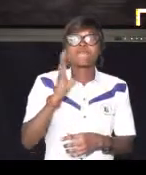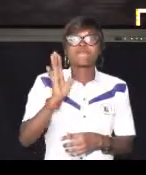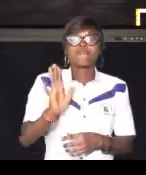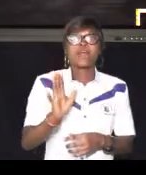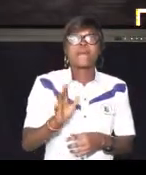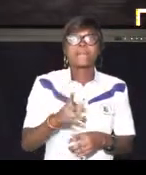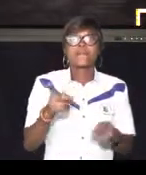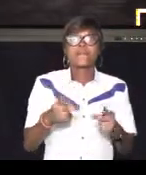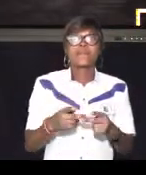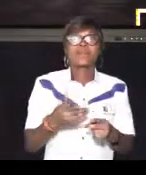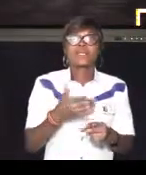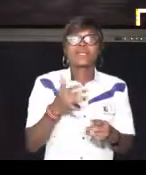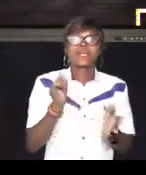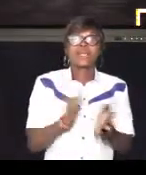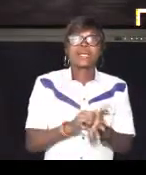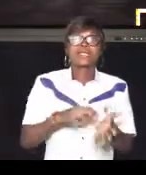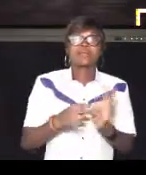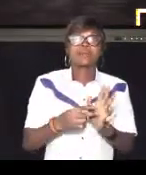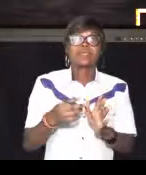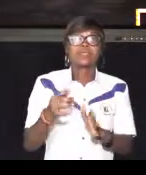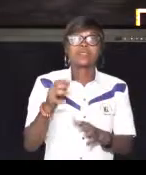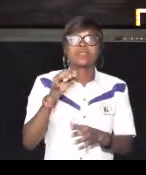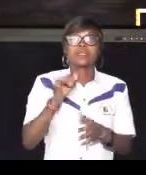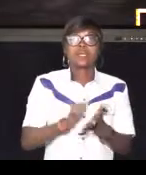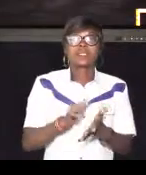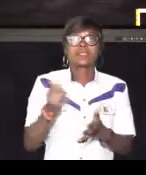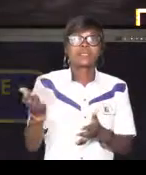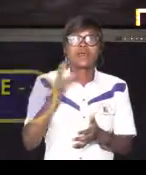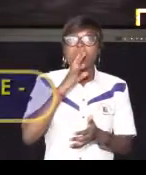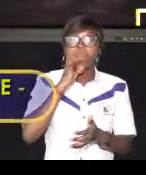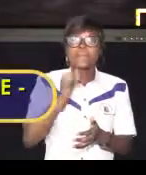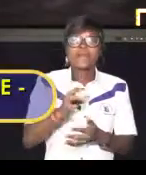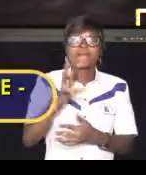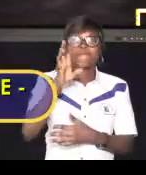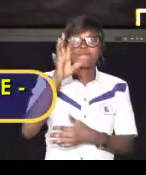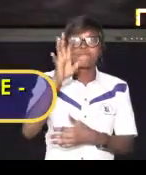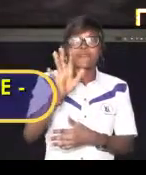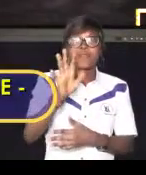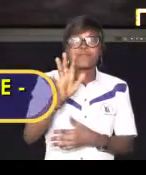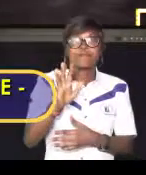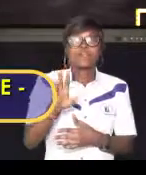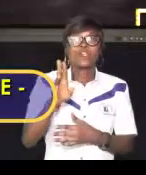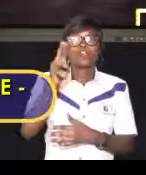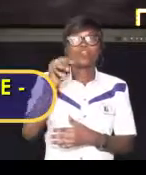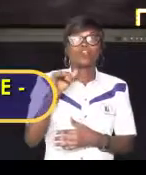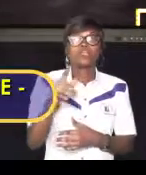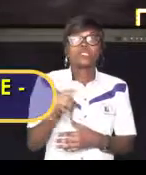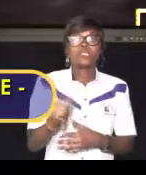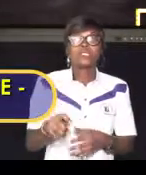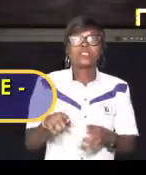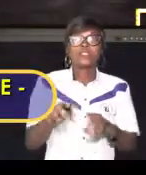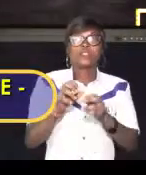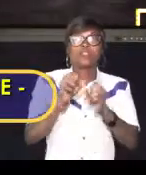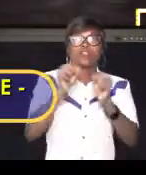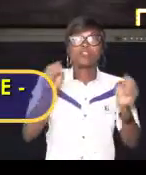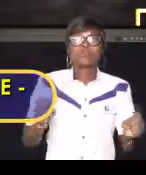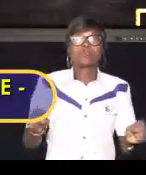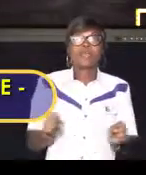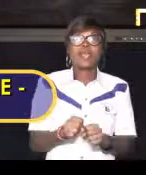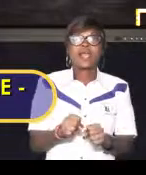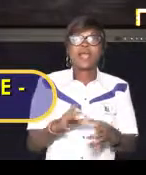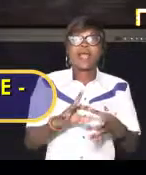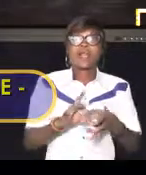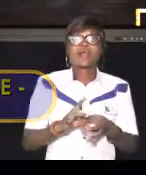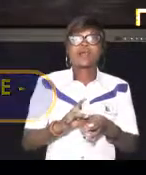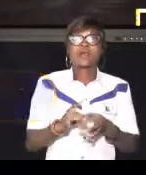places. And that means that there will be 5 unit squares along this place, and there are 6